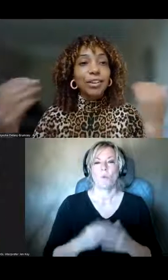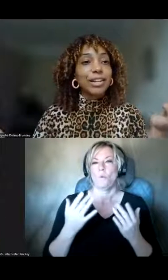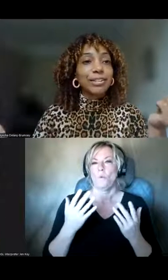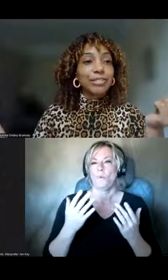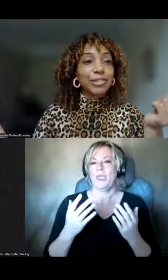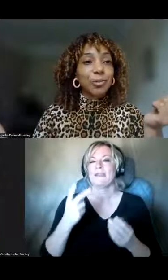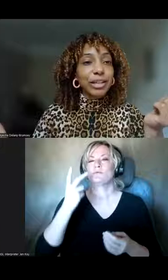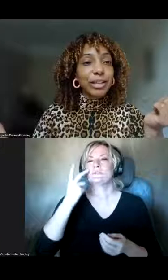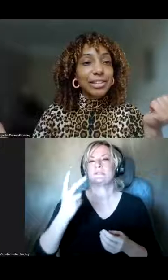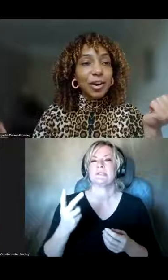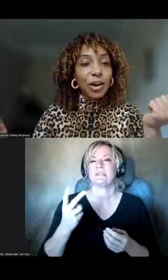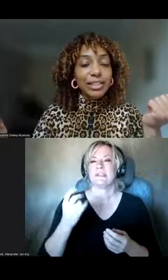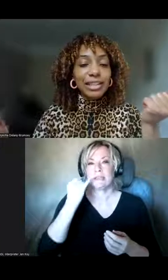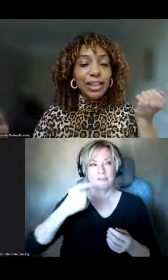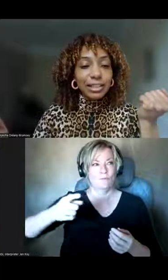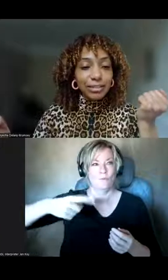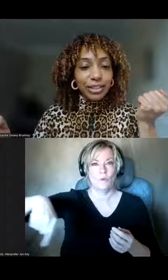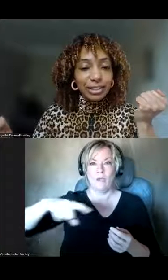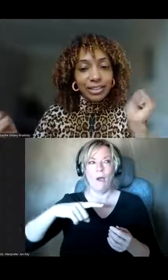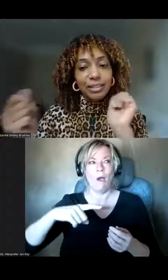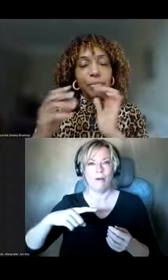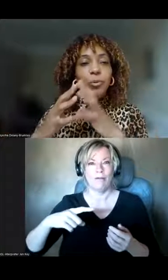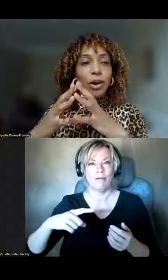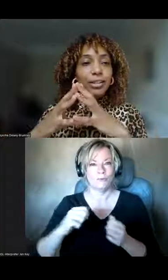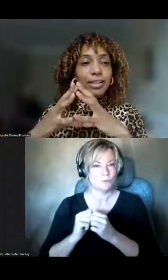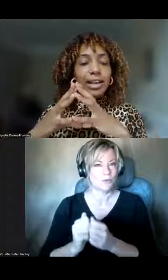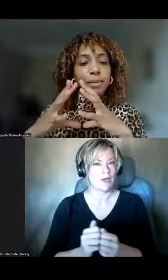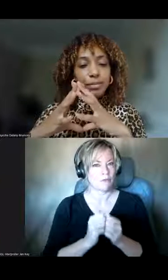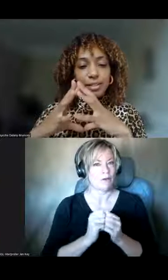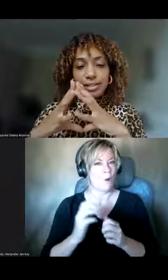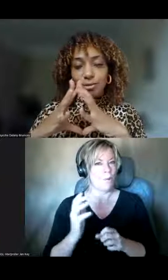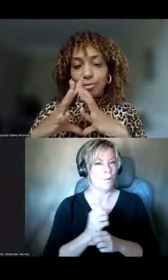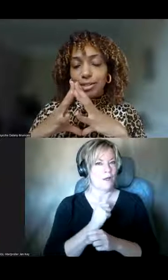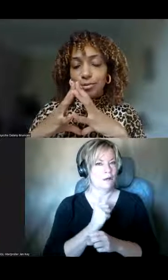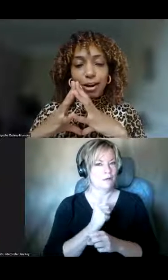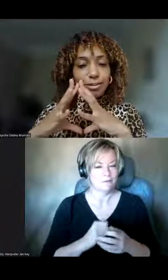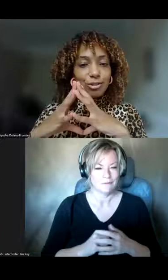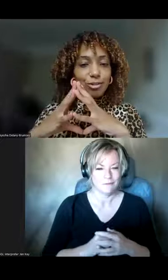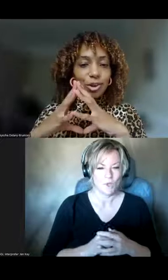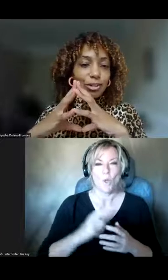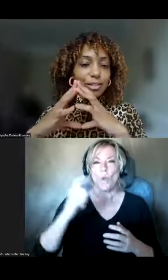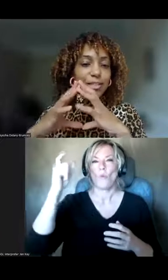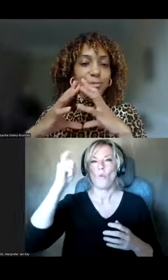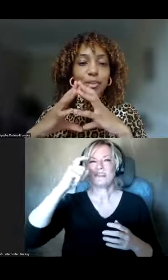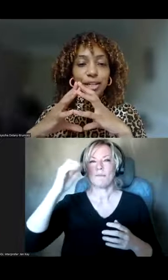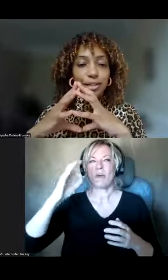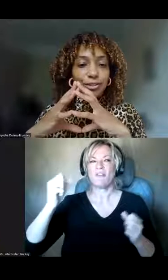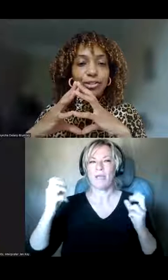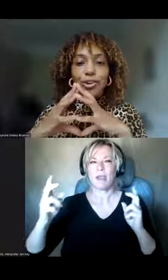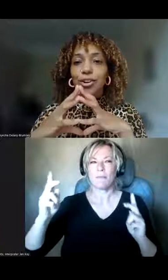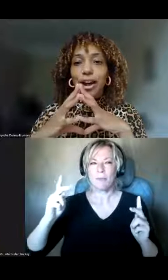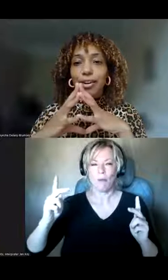out if we as an audience collectively won, and I believe in us. So wisdom of crowds is strong, and this is a